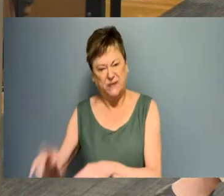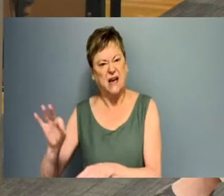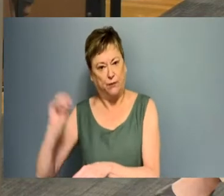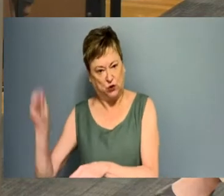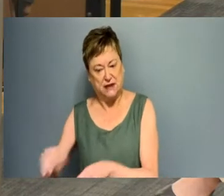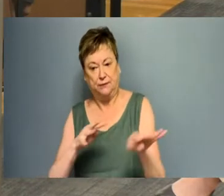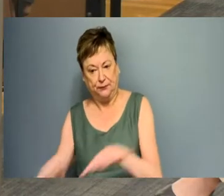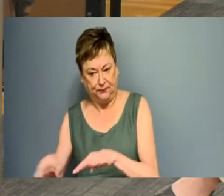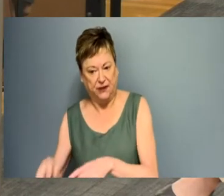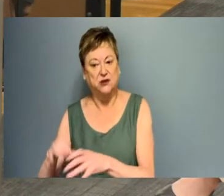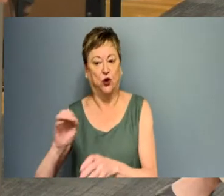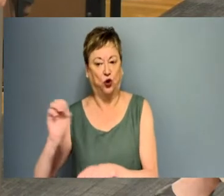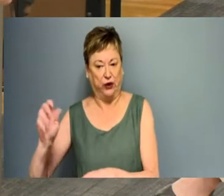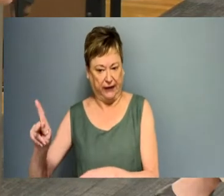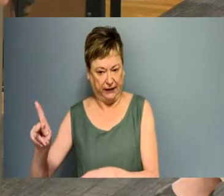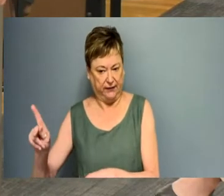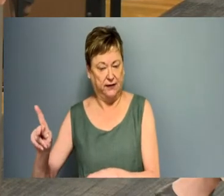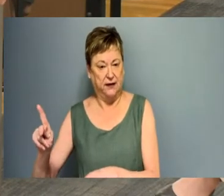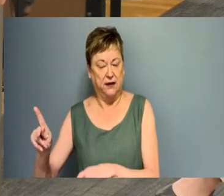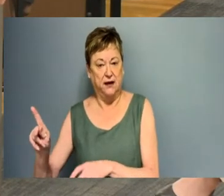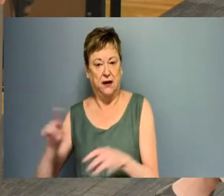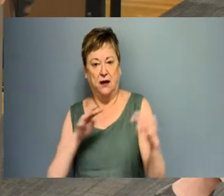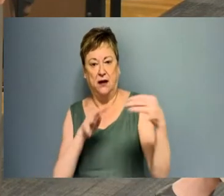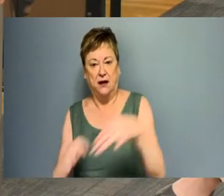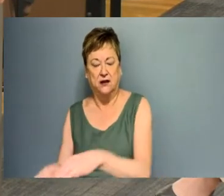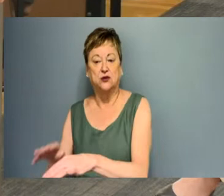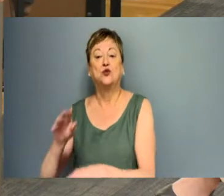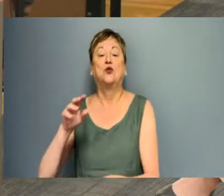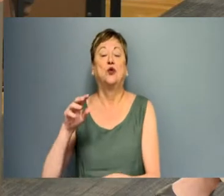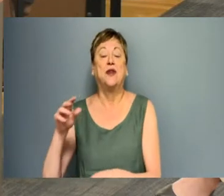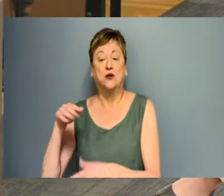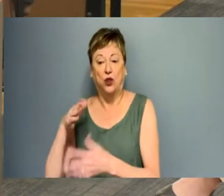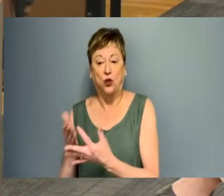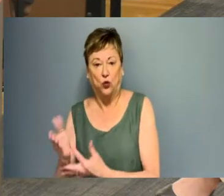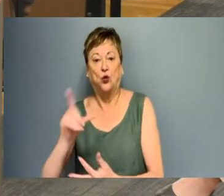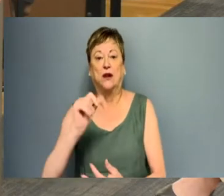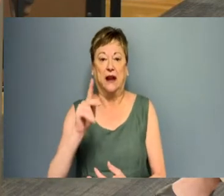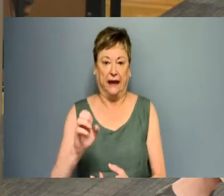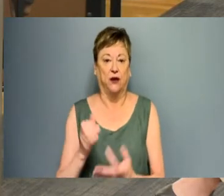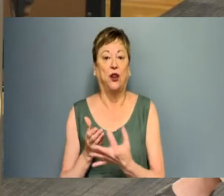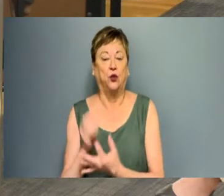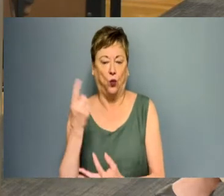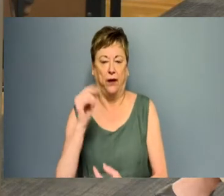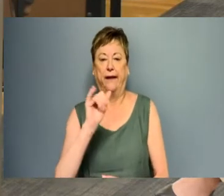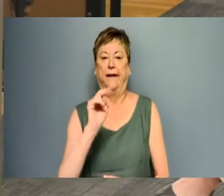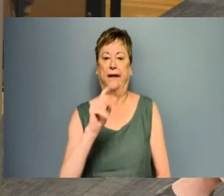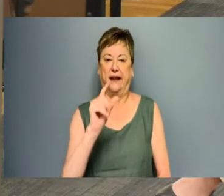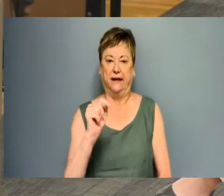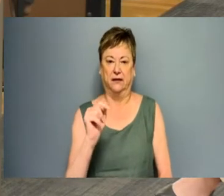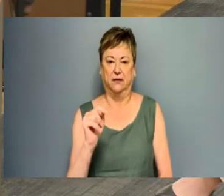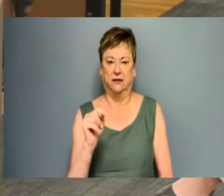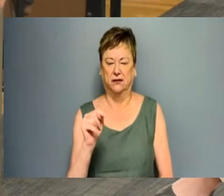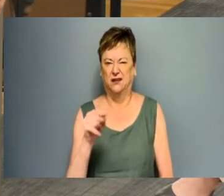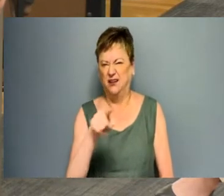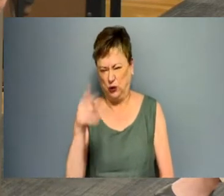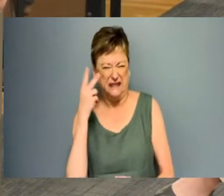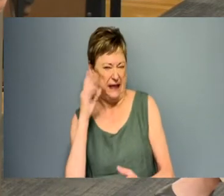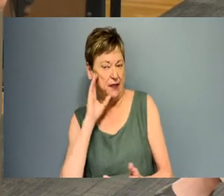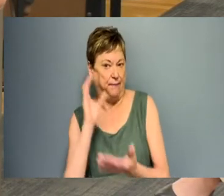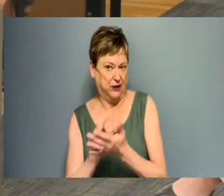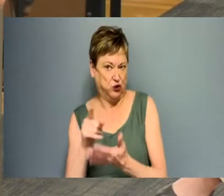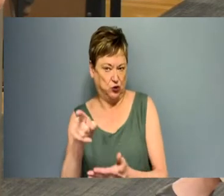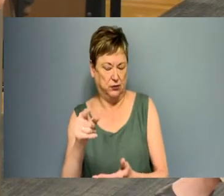the Core Creek and comes down into Lake Luxembourg through one inlet, just in an inset photo in the